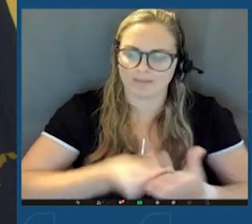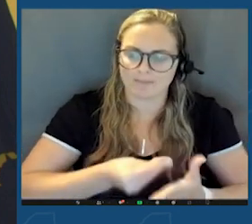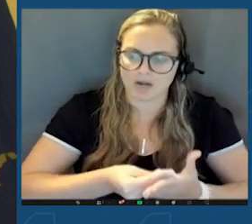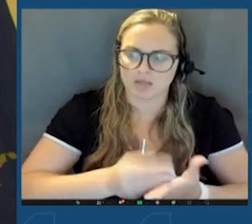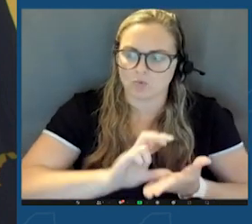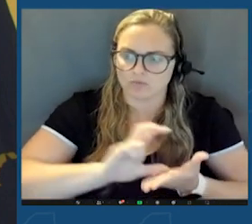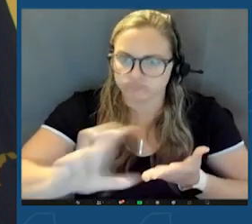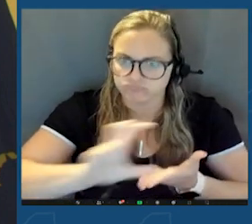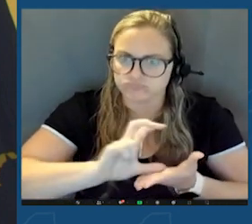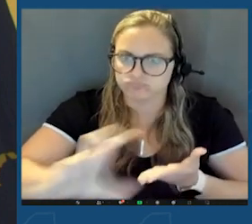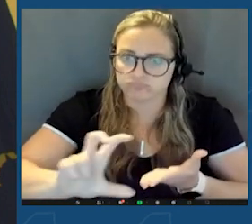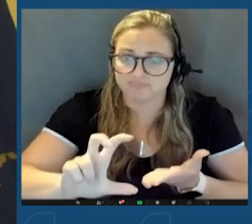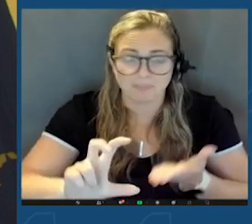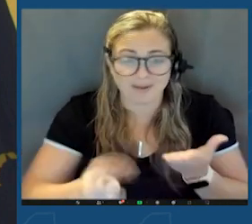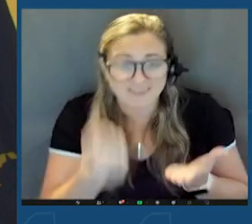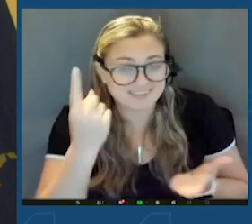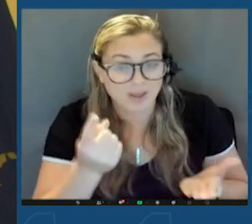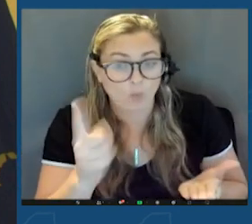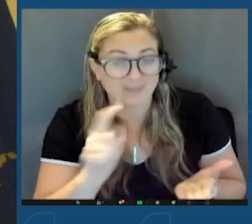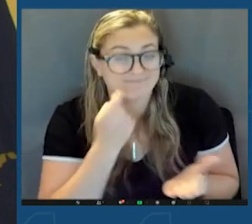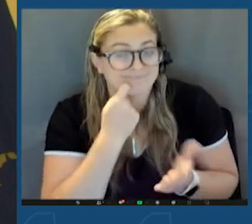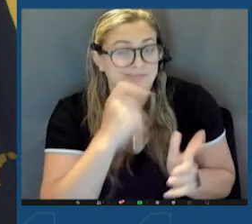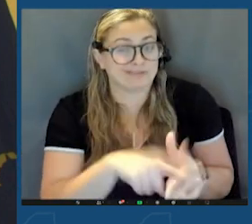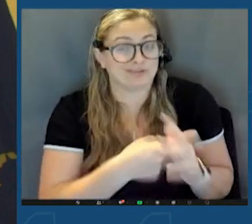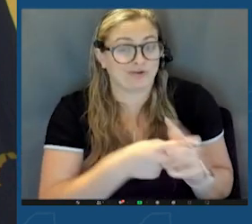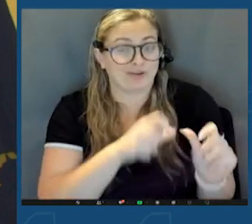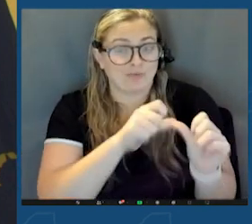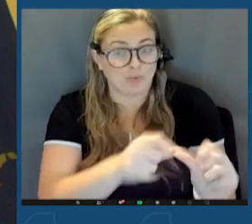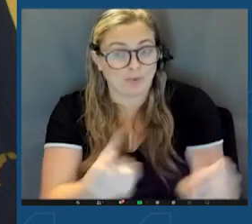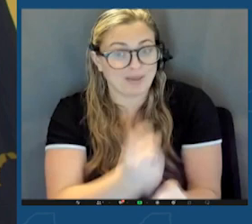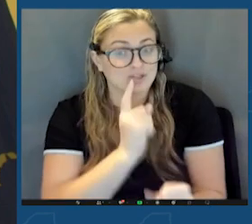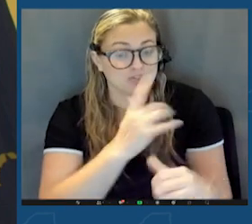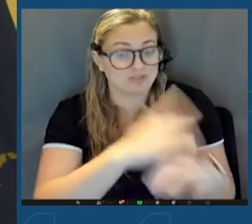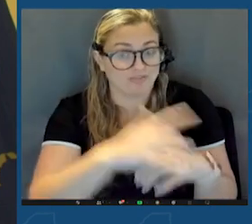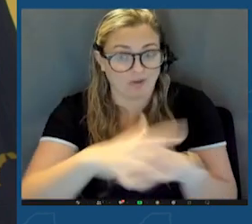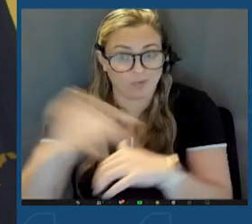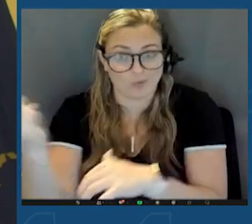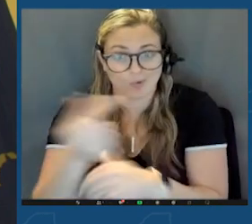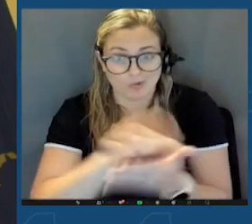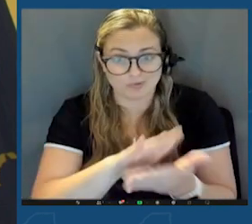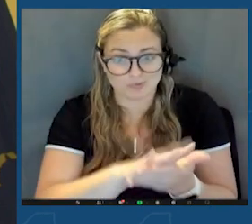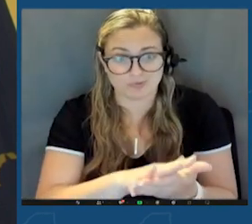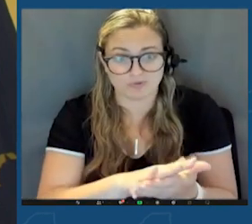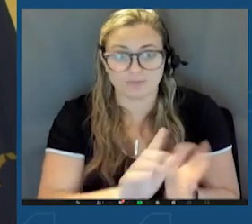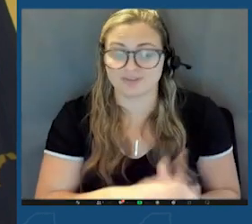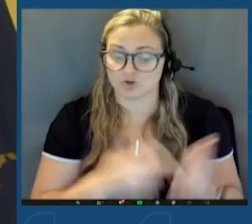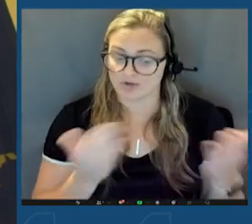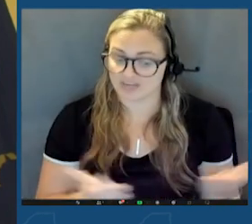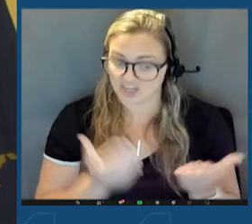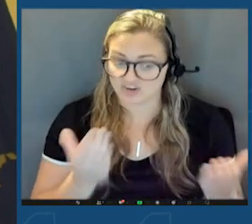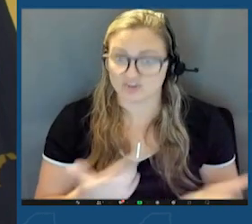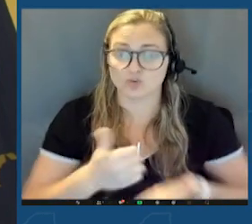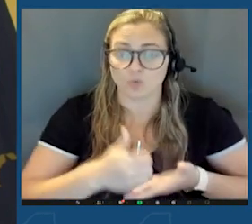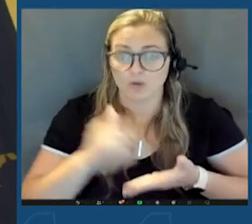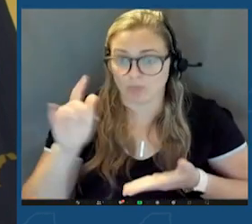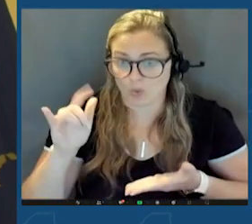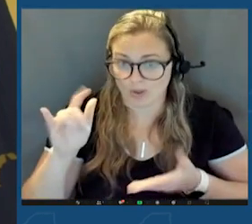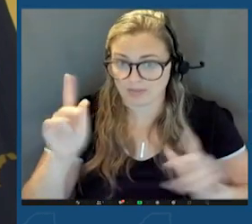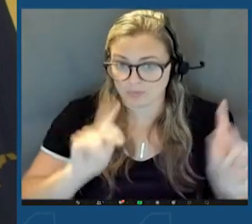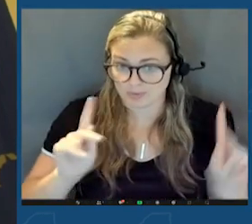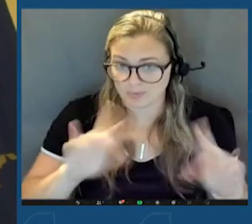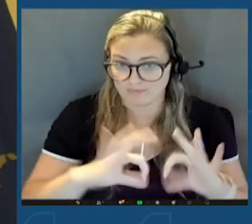made. We're just getting started. We need to make sure that this is available in every single school, but starting here to help Long Island residents and